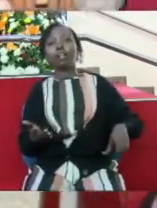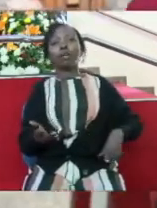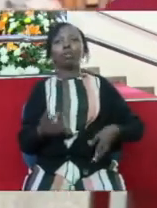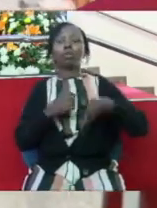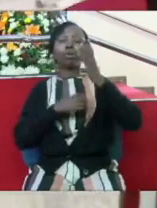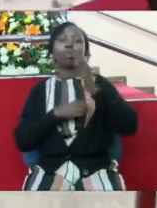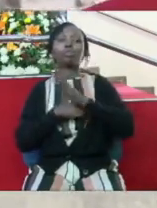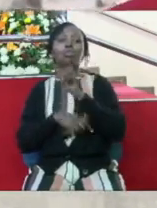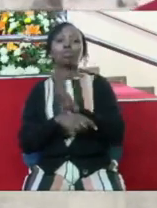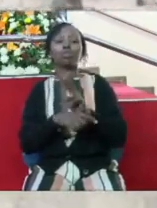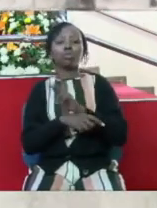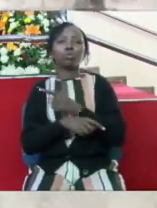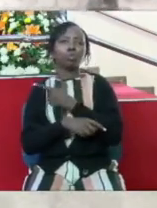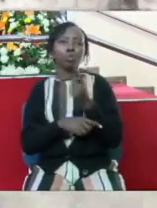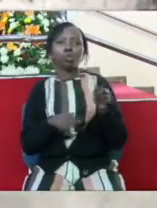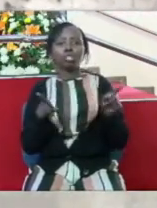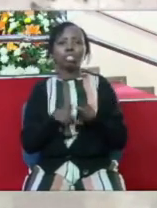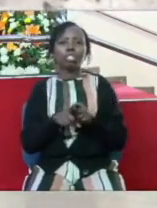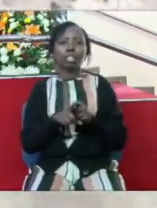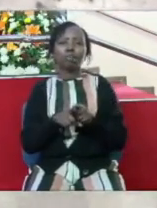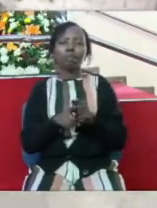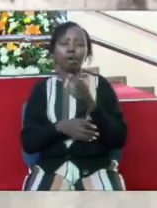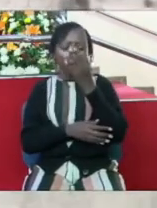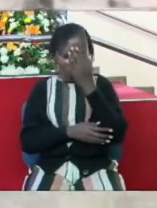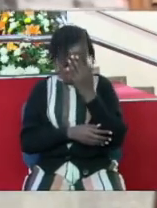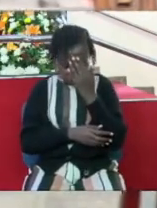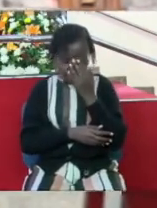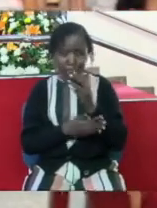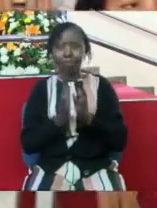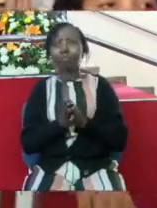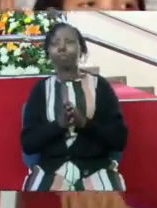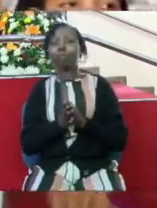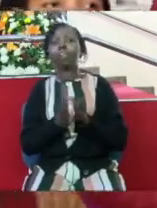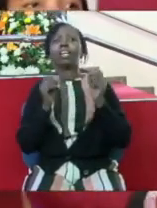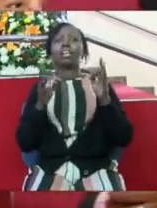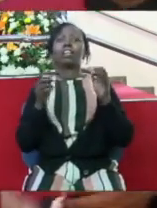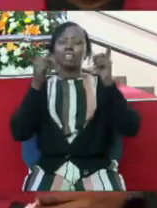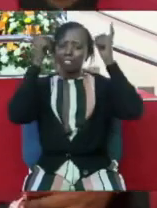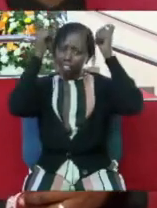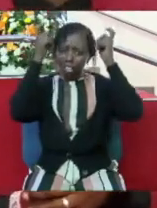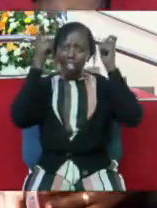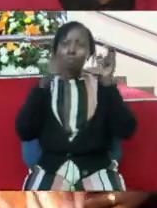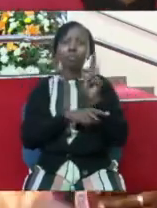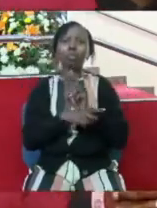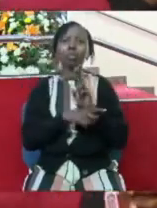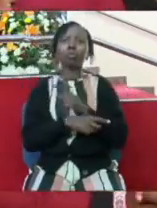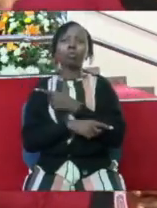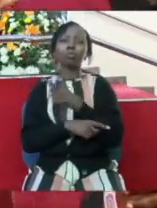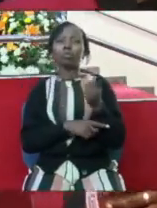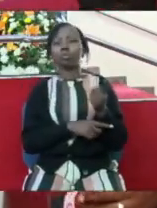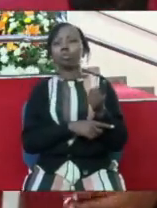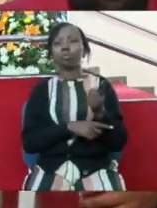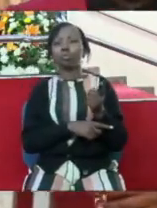honor. Kama chombo cha heshima. If perchance the enemy has been using you as a dustbin where he throws his stuff from time